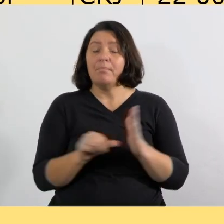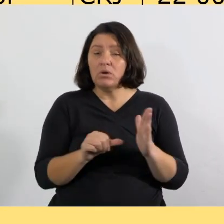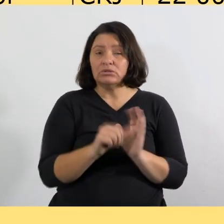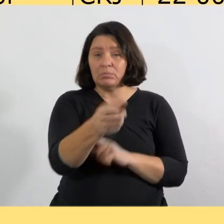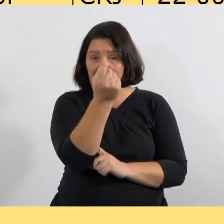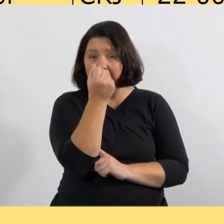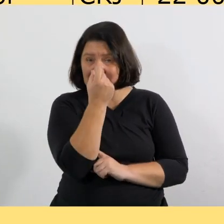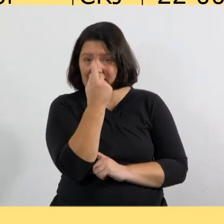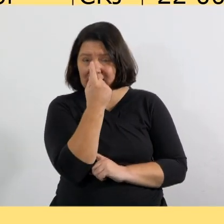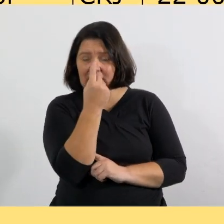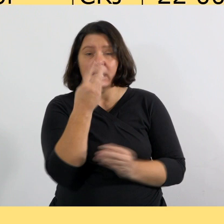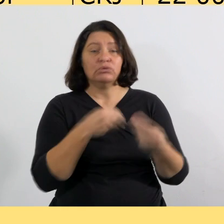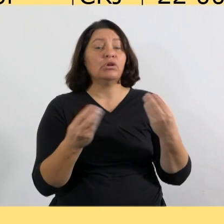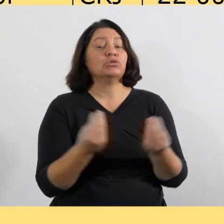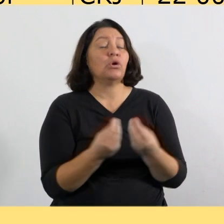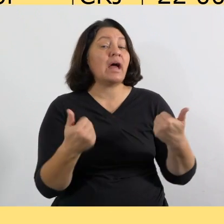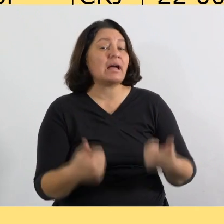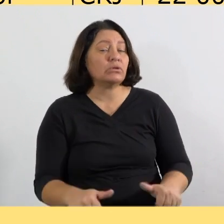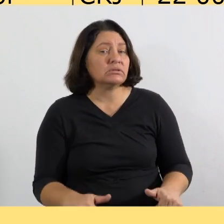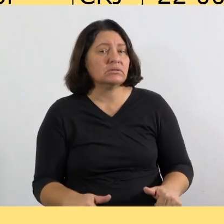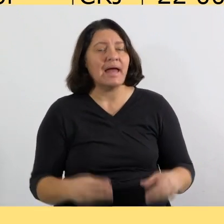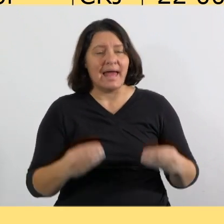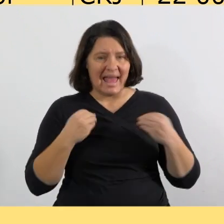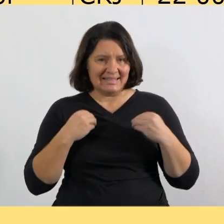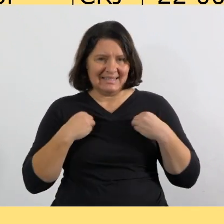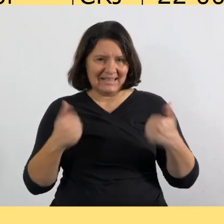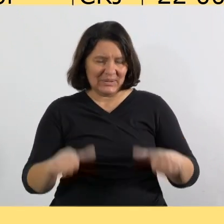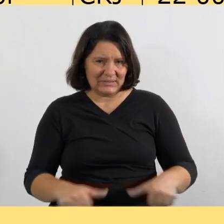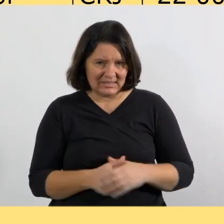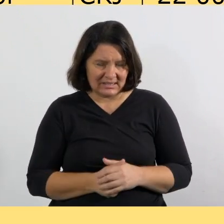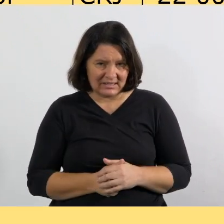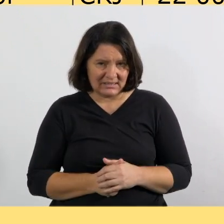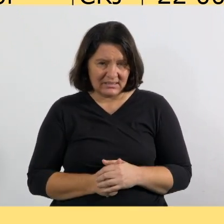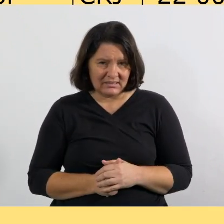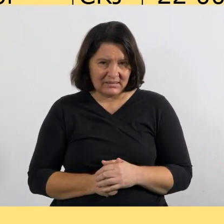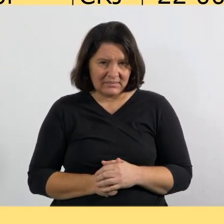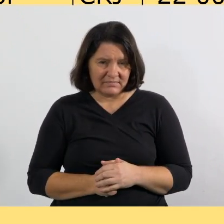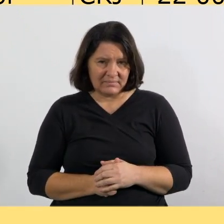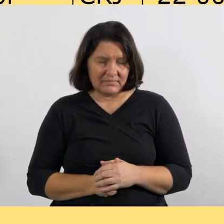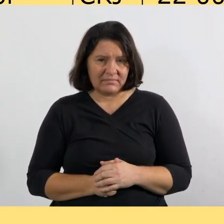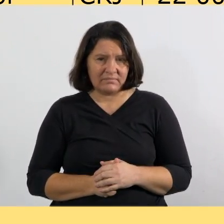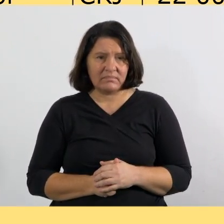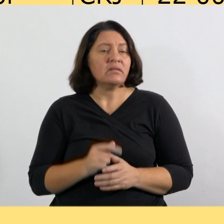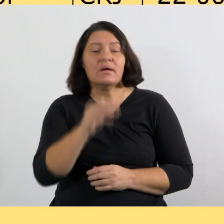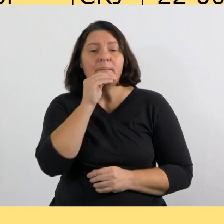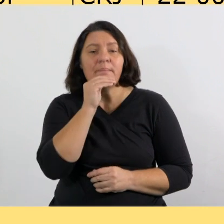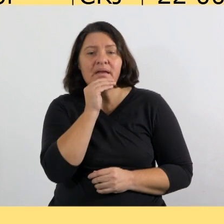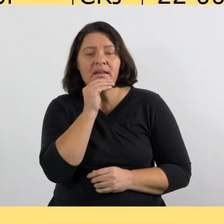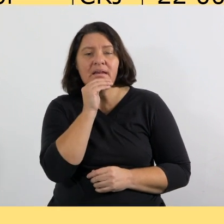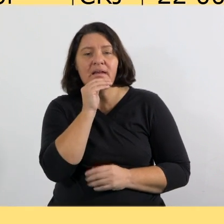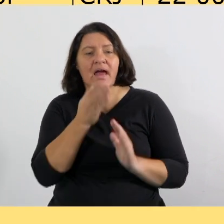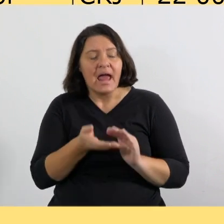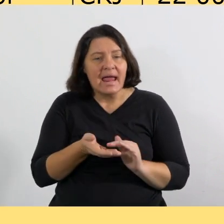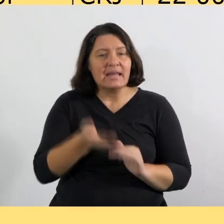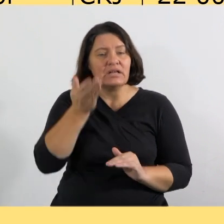for you to understand that my trading stock account is an asset account. This is an asset account. That means